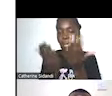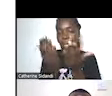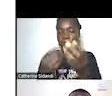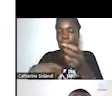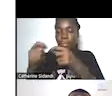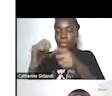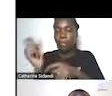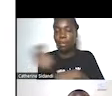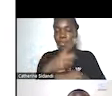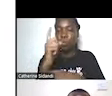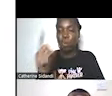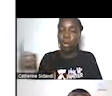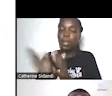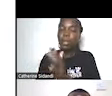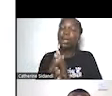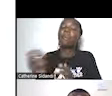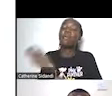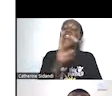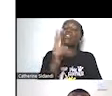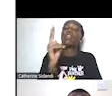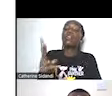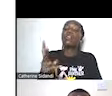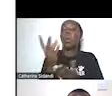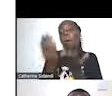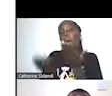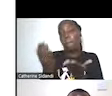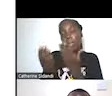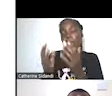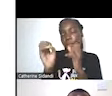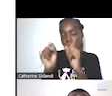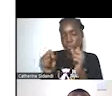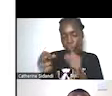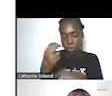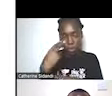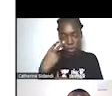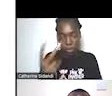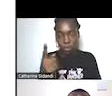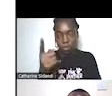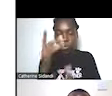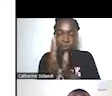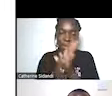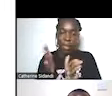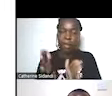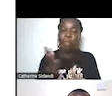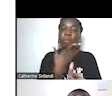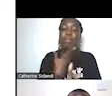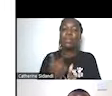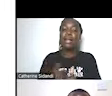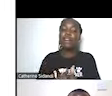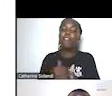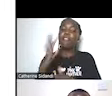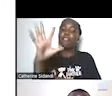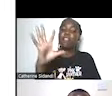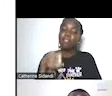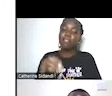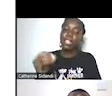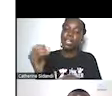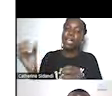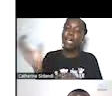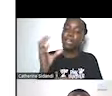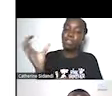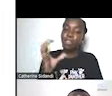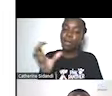yeah, or comparing your plan with what you have now described. You planned to have 50 customers, but now you're only having 20 customers.